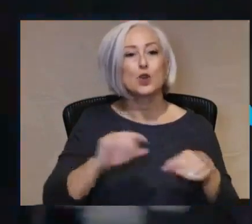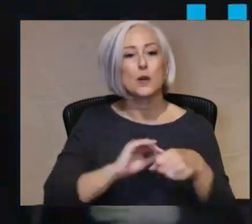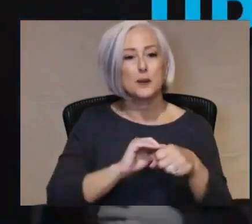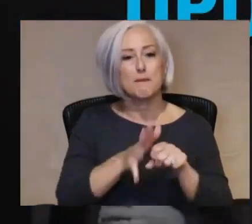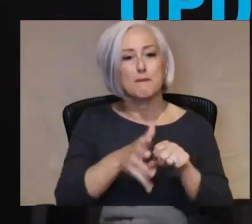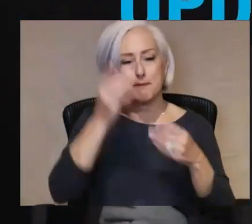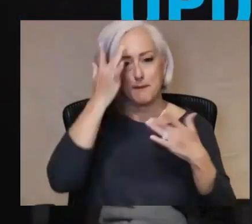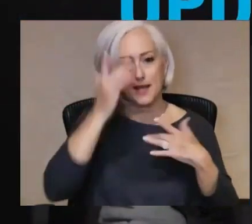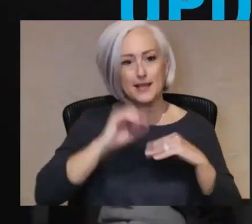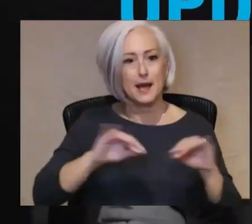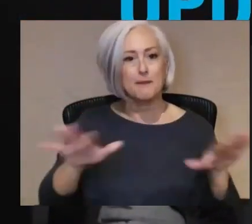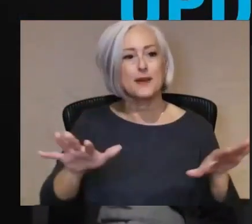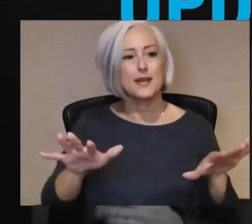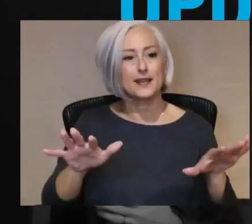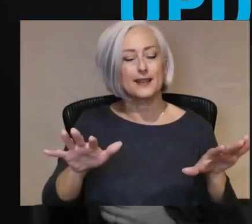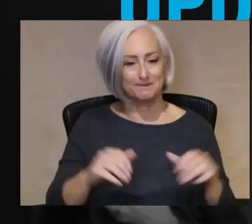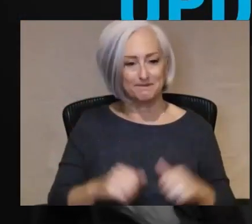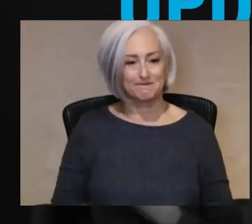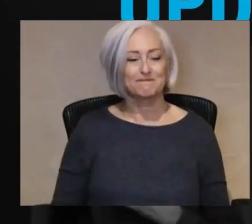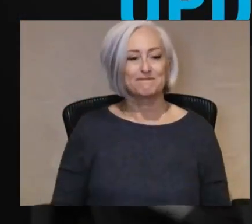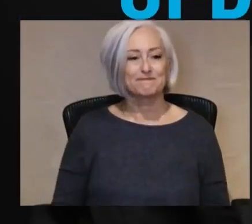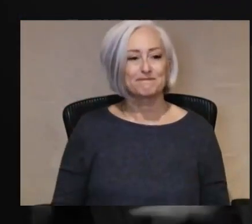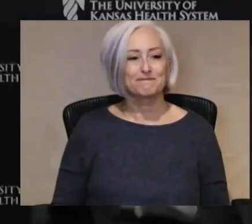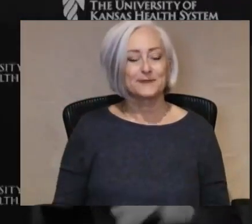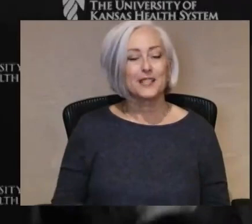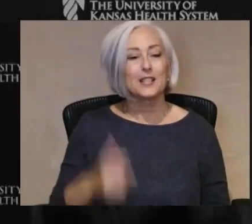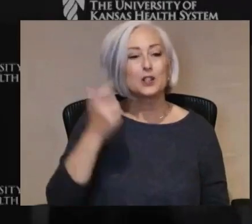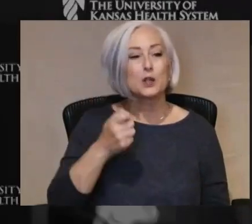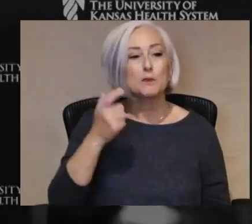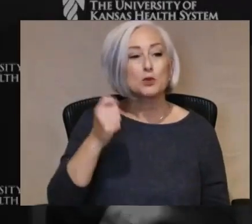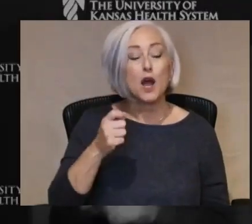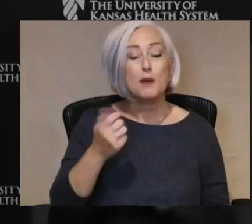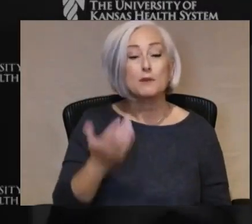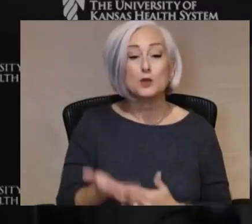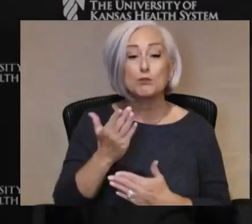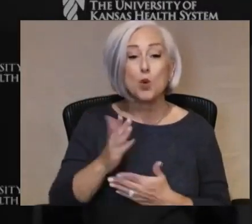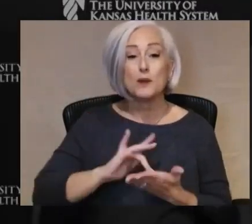channels. Subscribe to our Morning Medical Update and Open